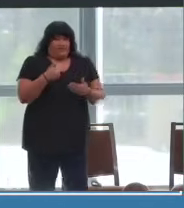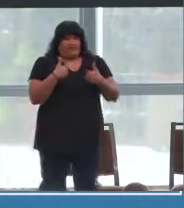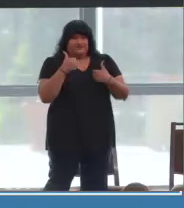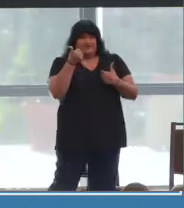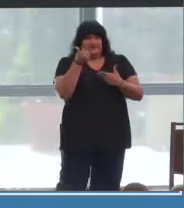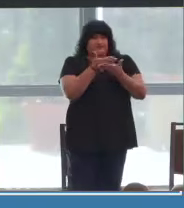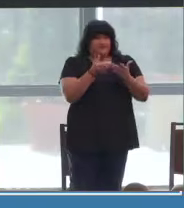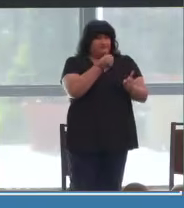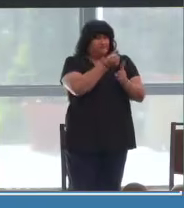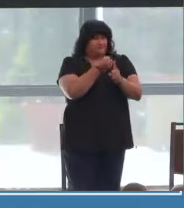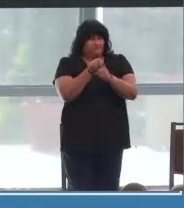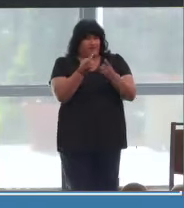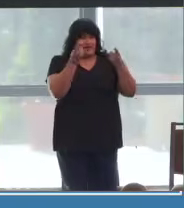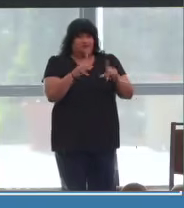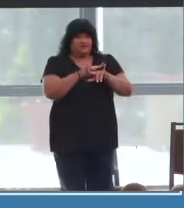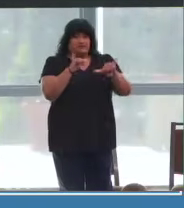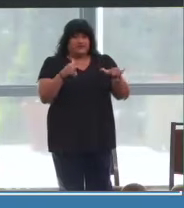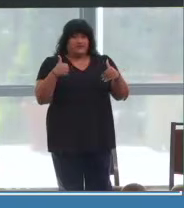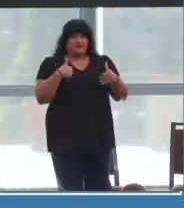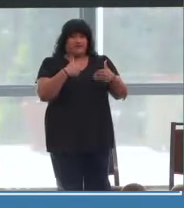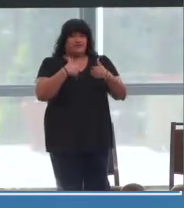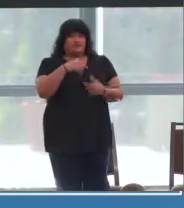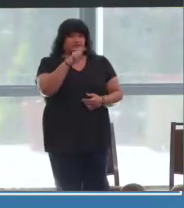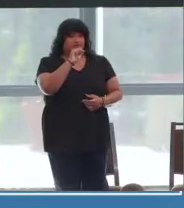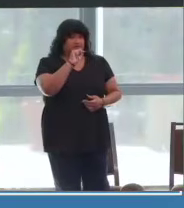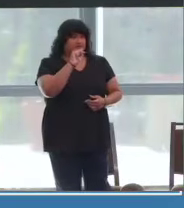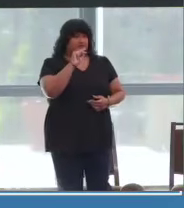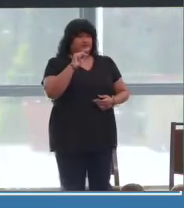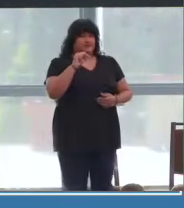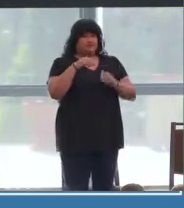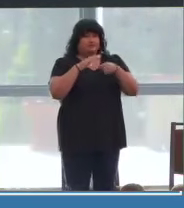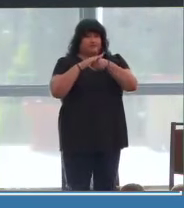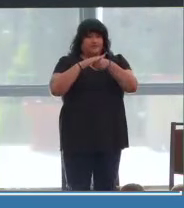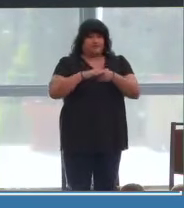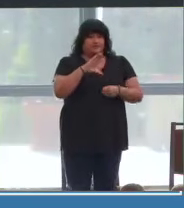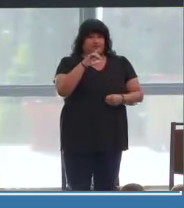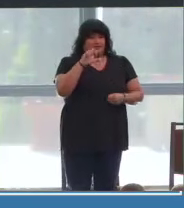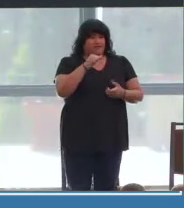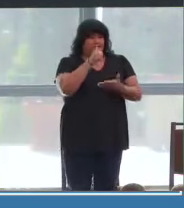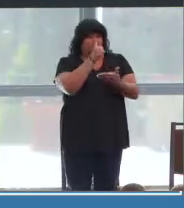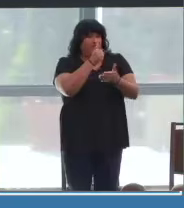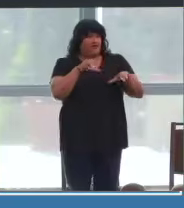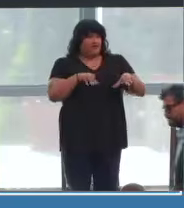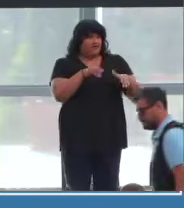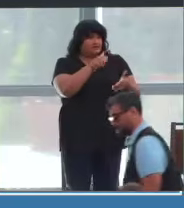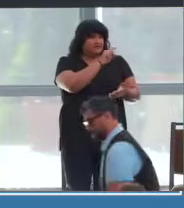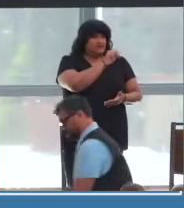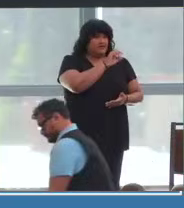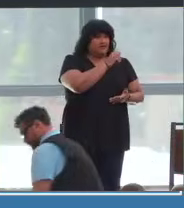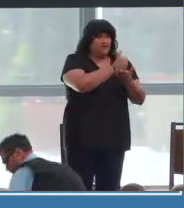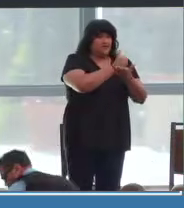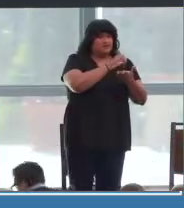same time. We have T suppressor cells that act as T helper cells. We have cell